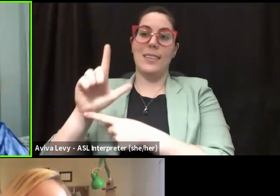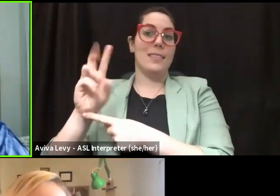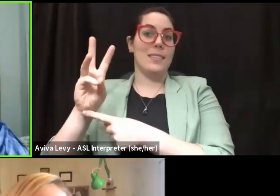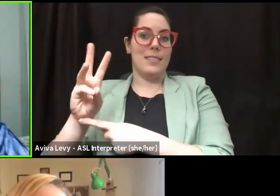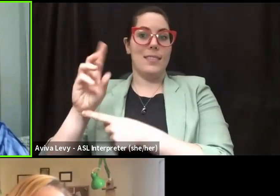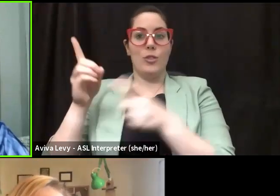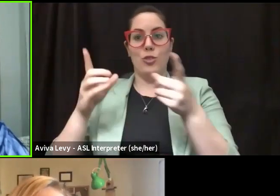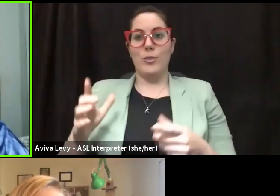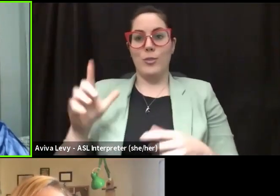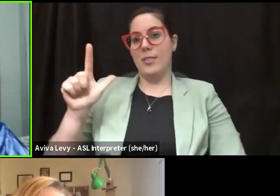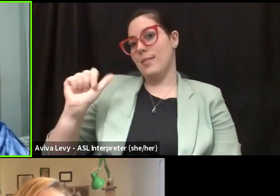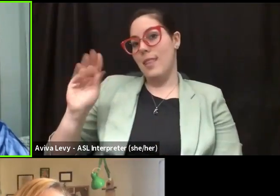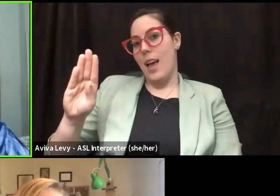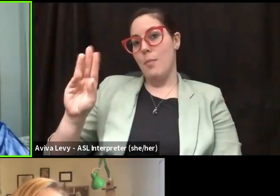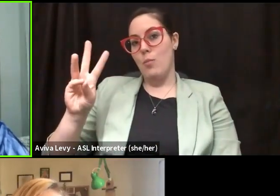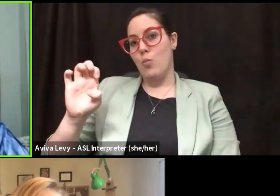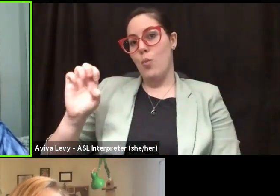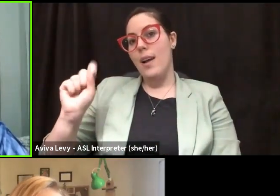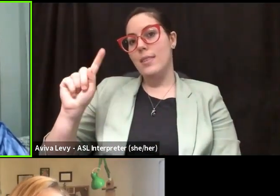to